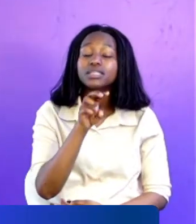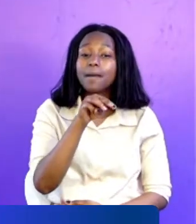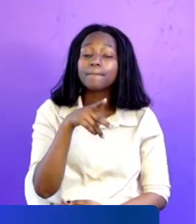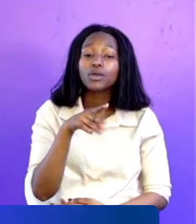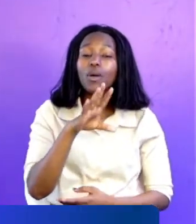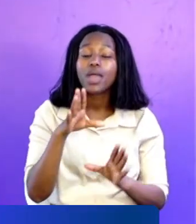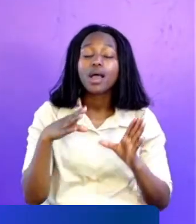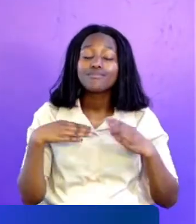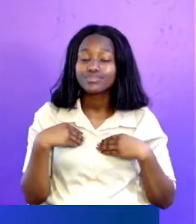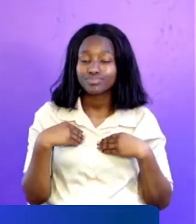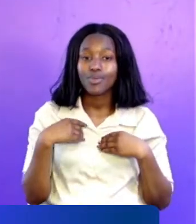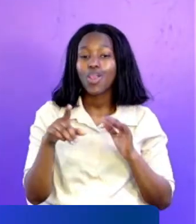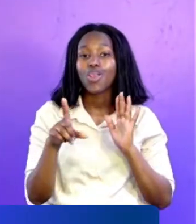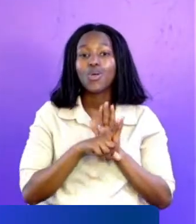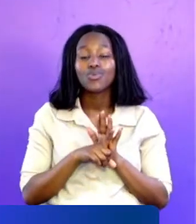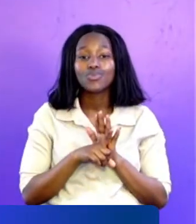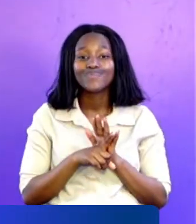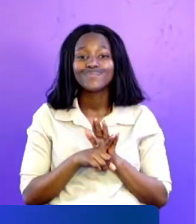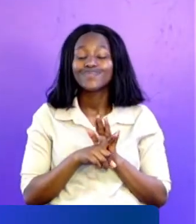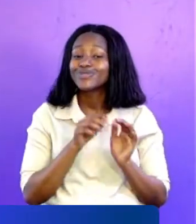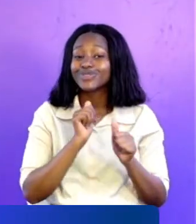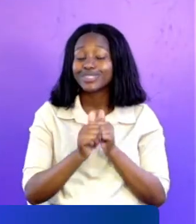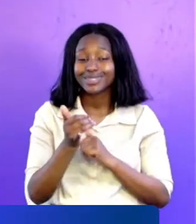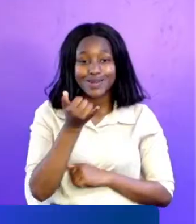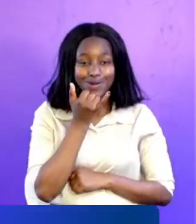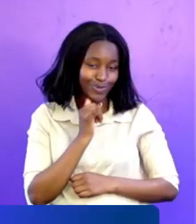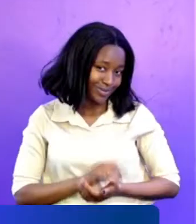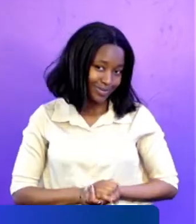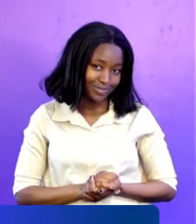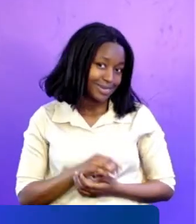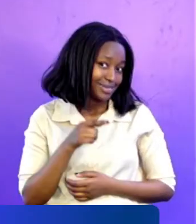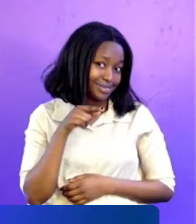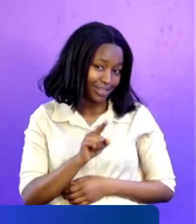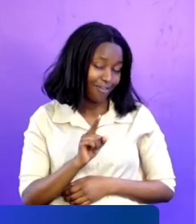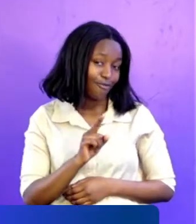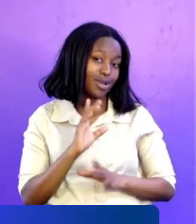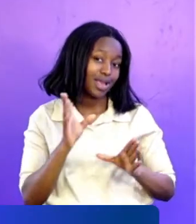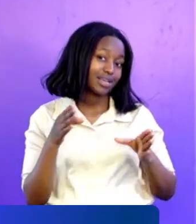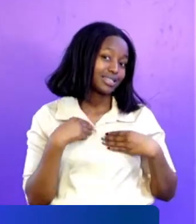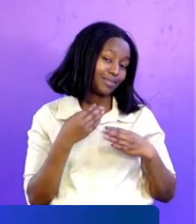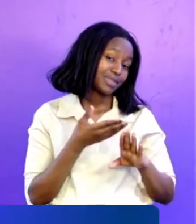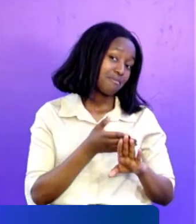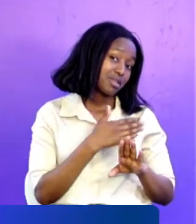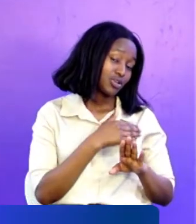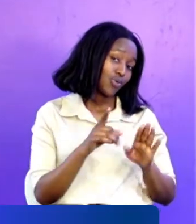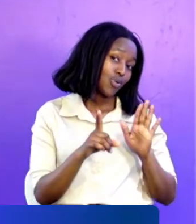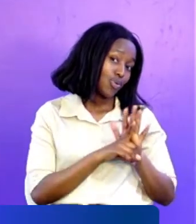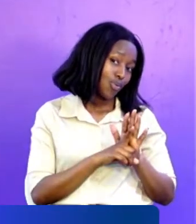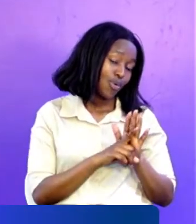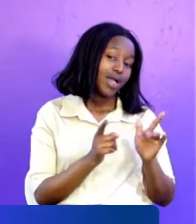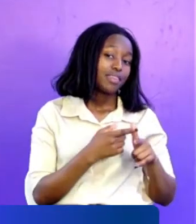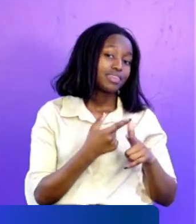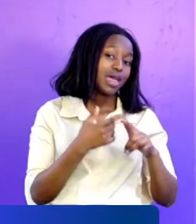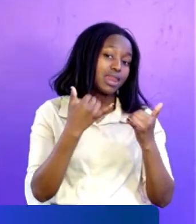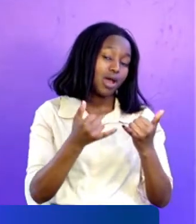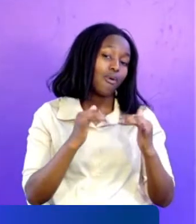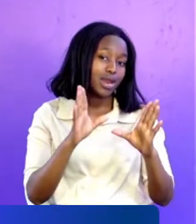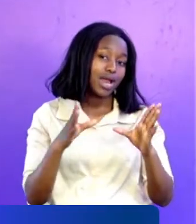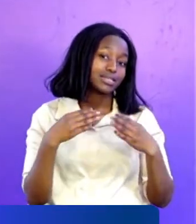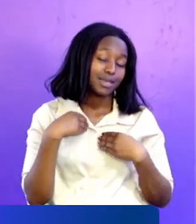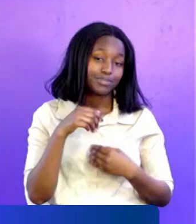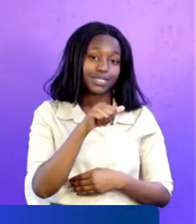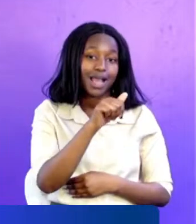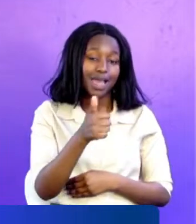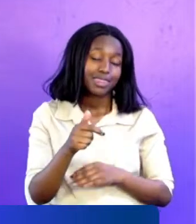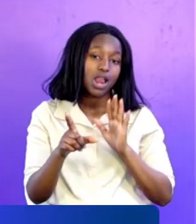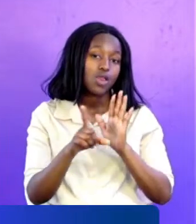And they are the ones who passed the initial law. Yes, they passed the initial law. Now they are passing another one. The affordable housing should be used